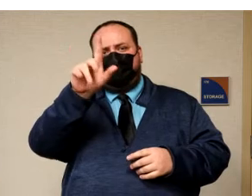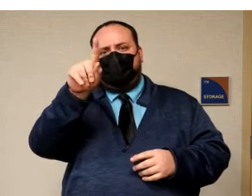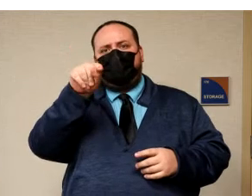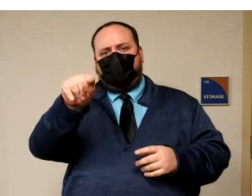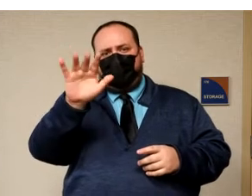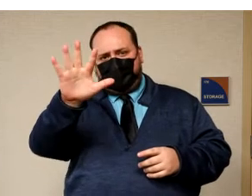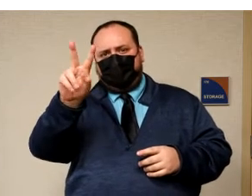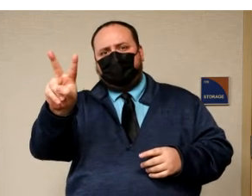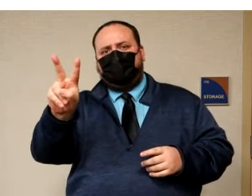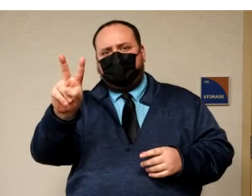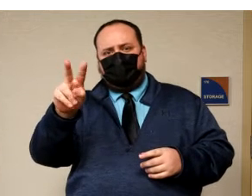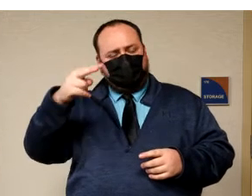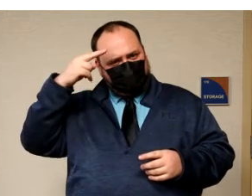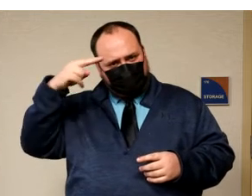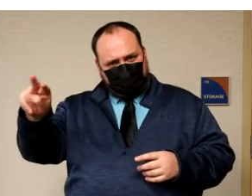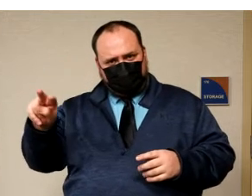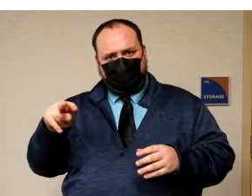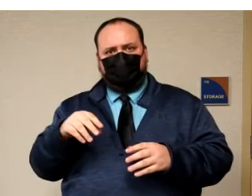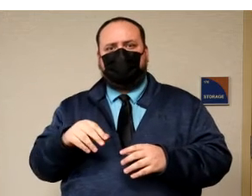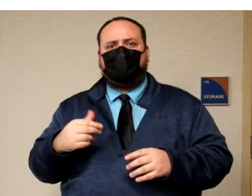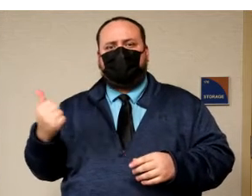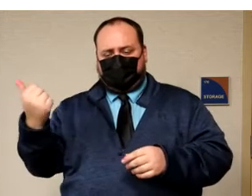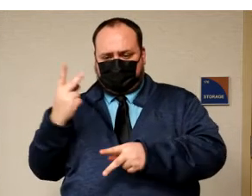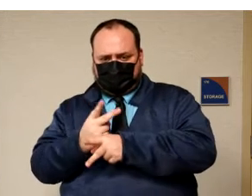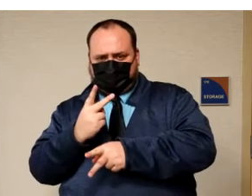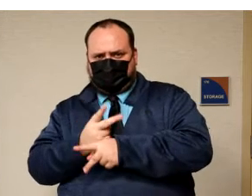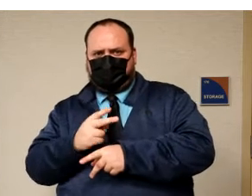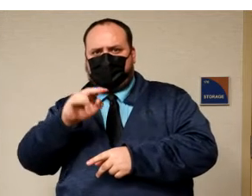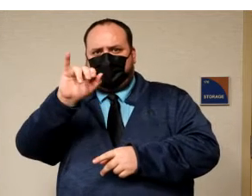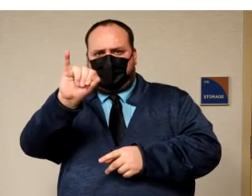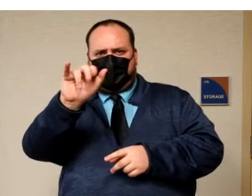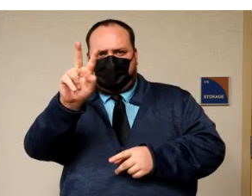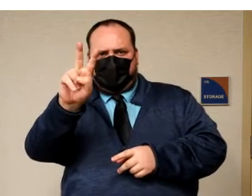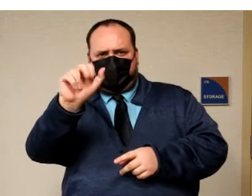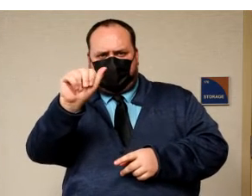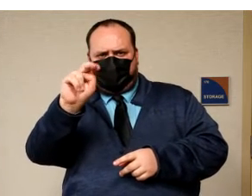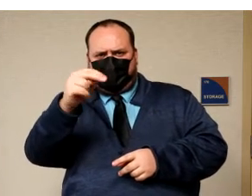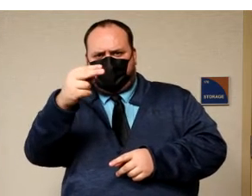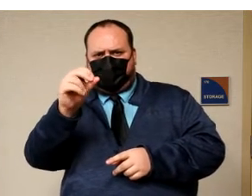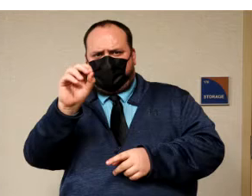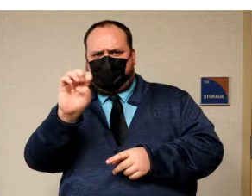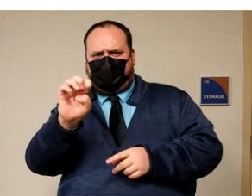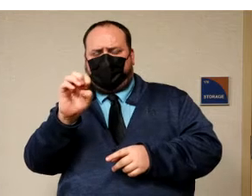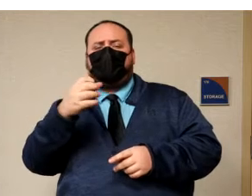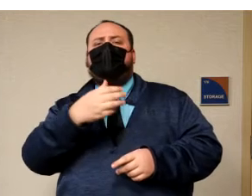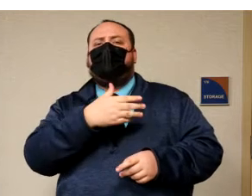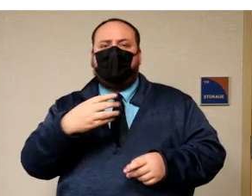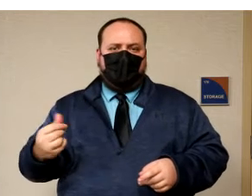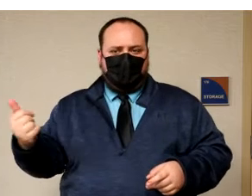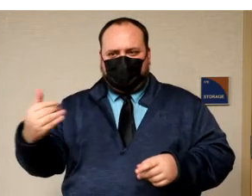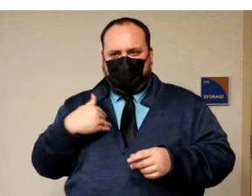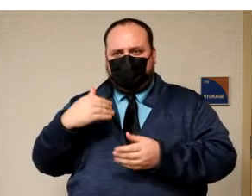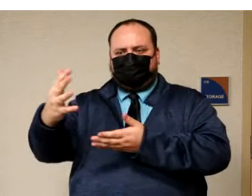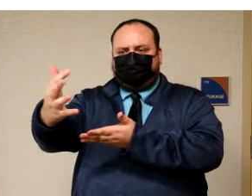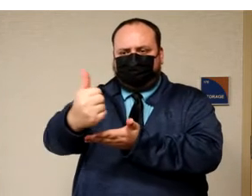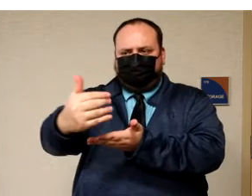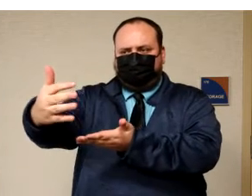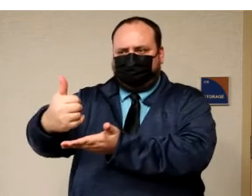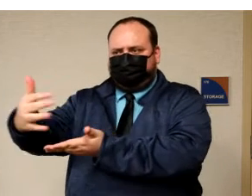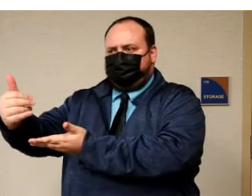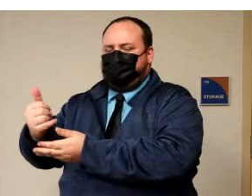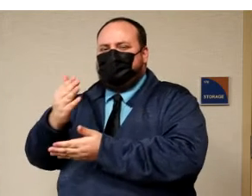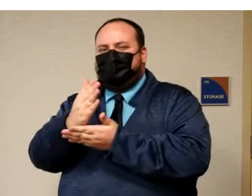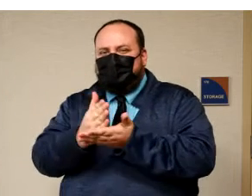51.52 Hispanic. This one keeps Ivanhoe whole and then takes in kind of some of the margins